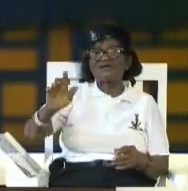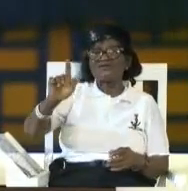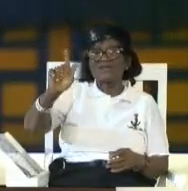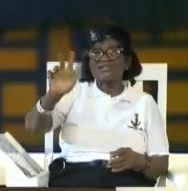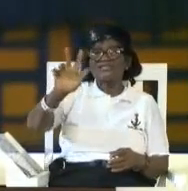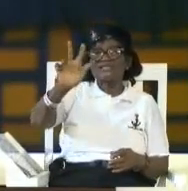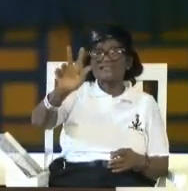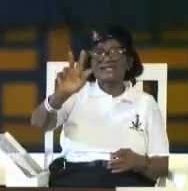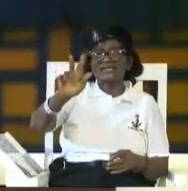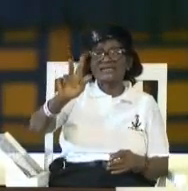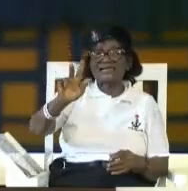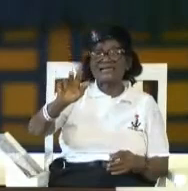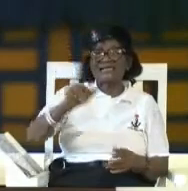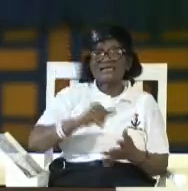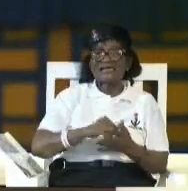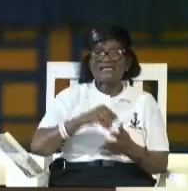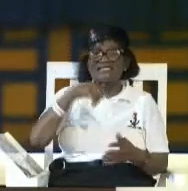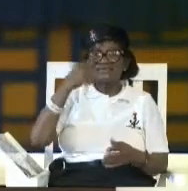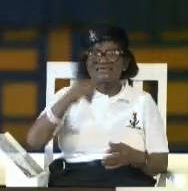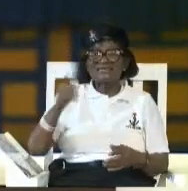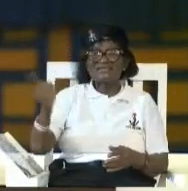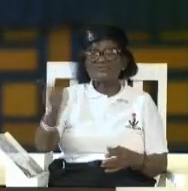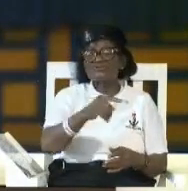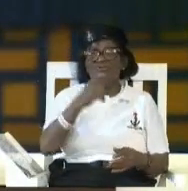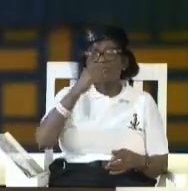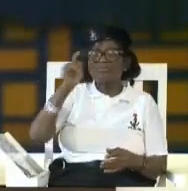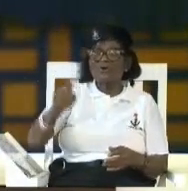it says, you must guide